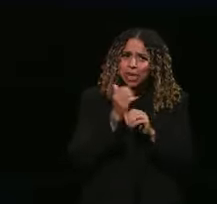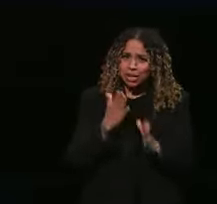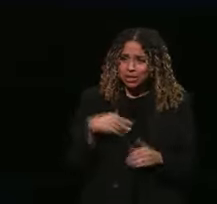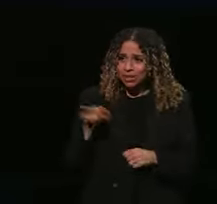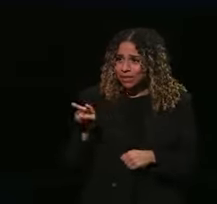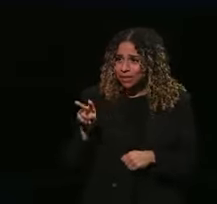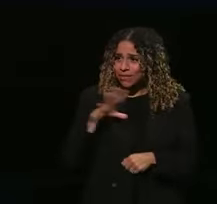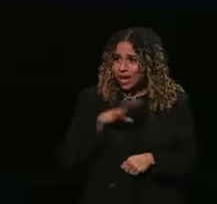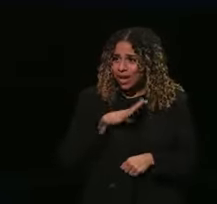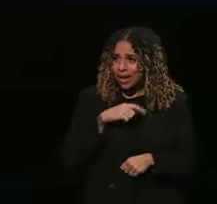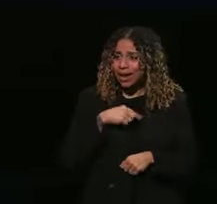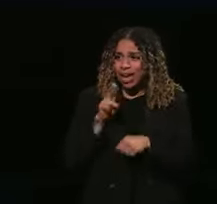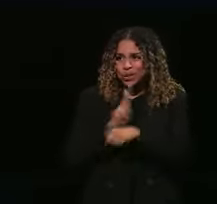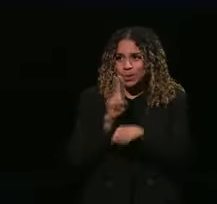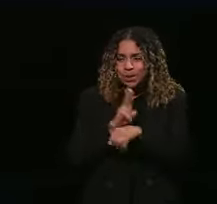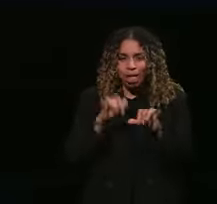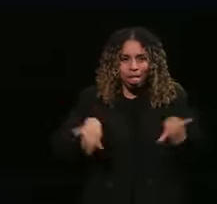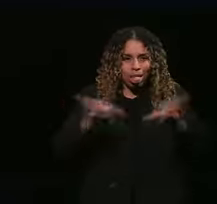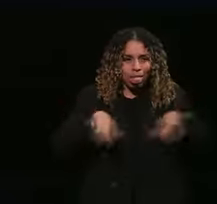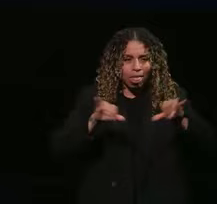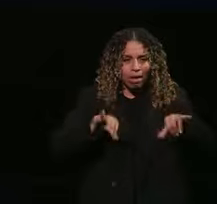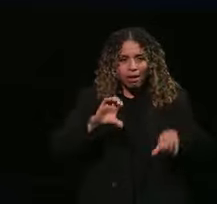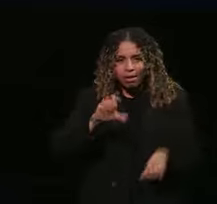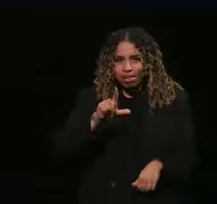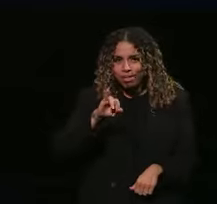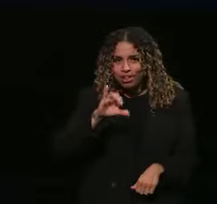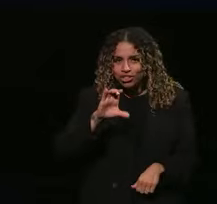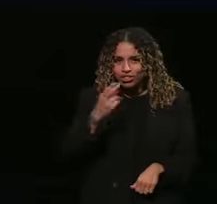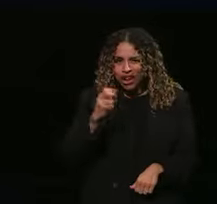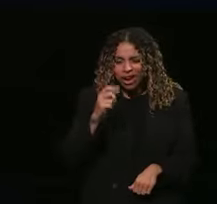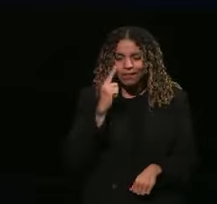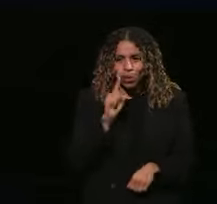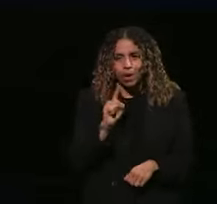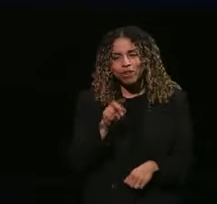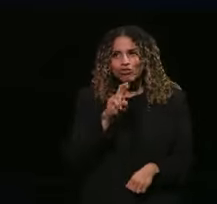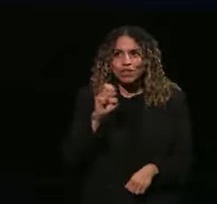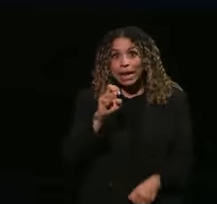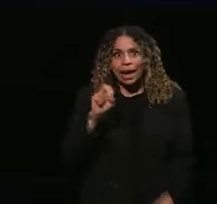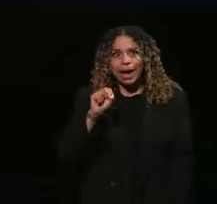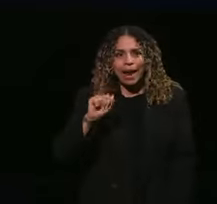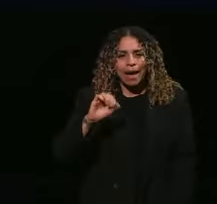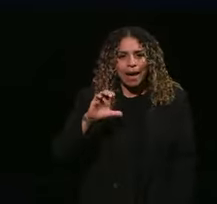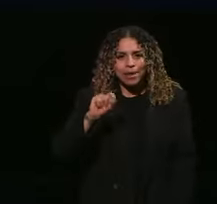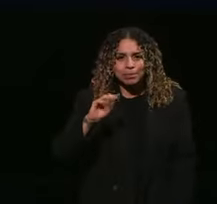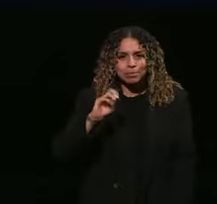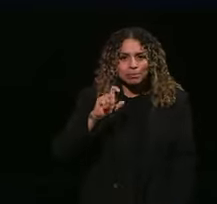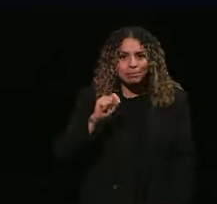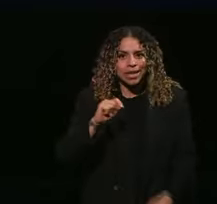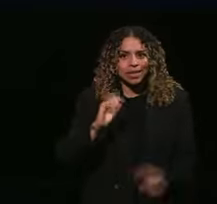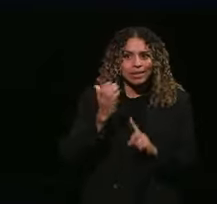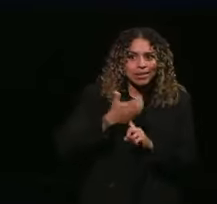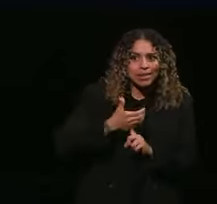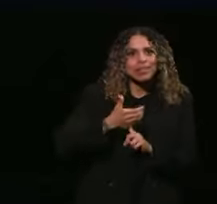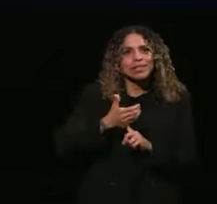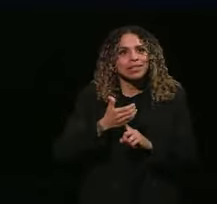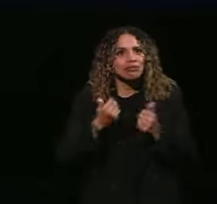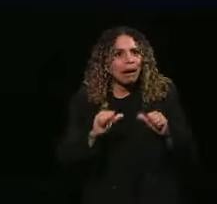the cliché of reenactment and I tried to hijack it. And I was thinking about